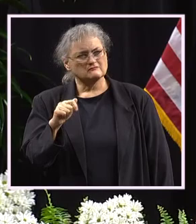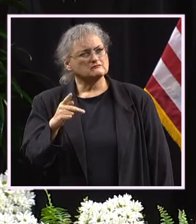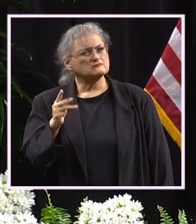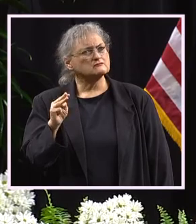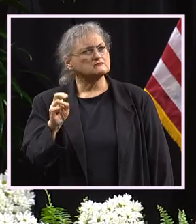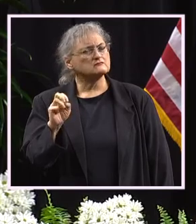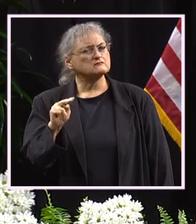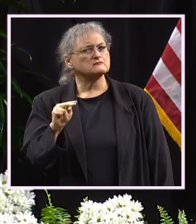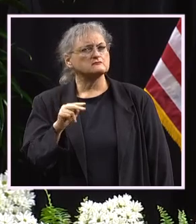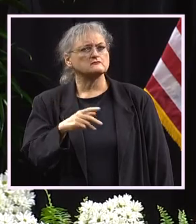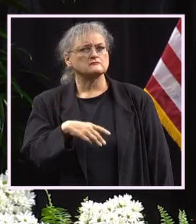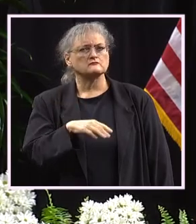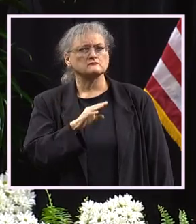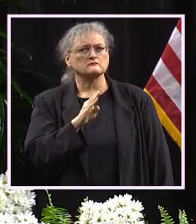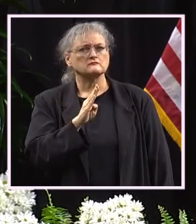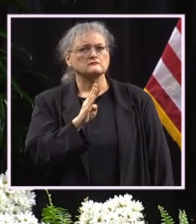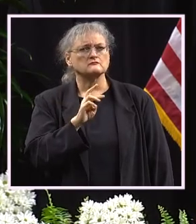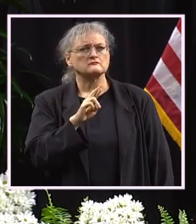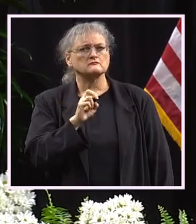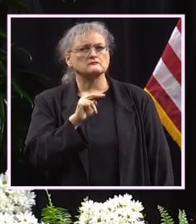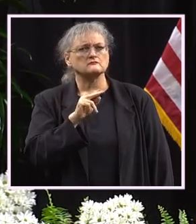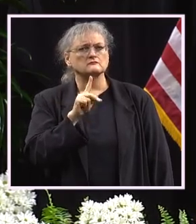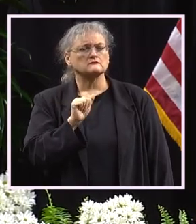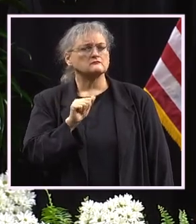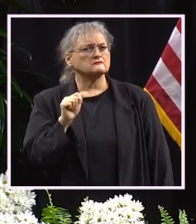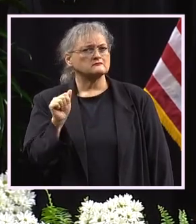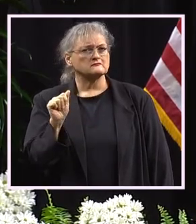Brenda Amarenazor.